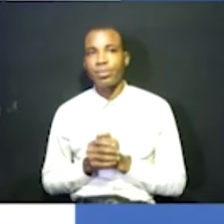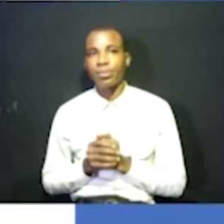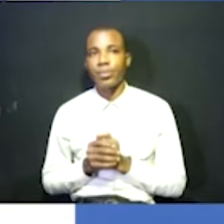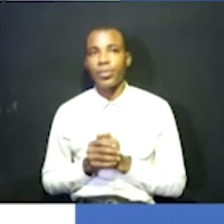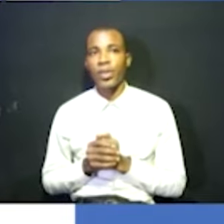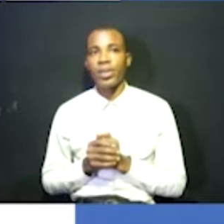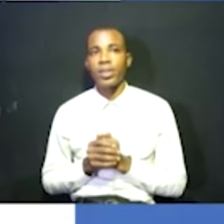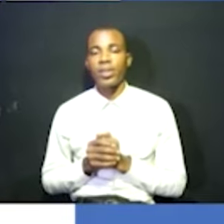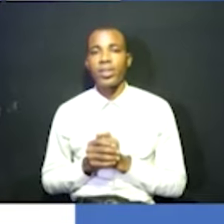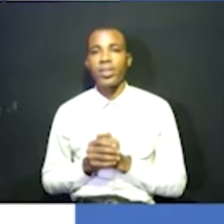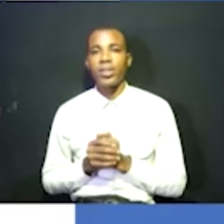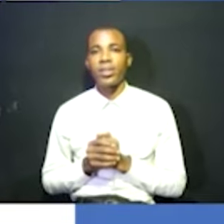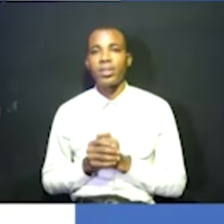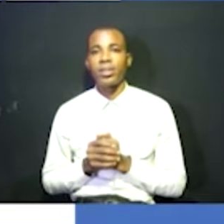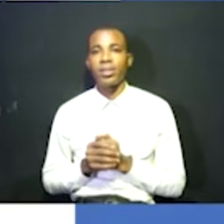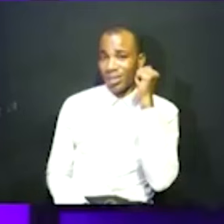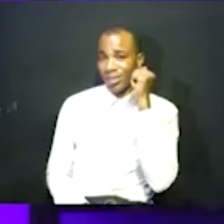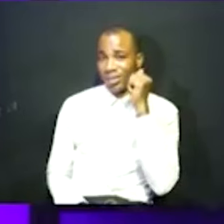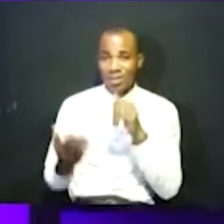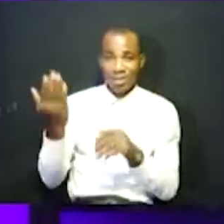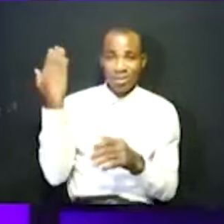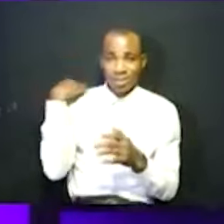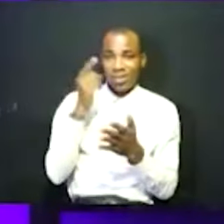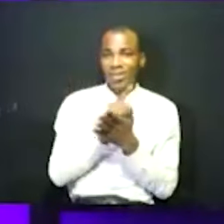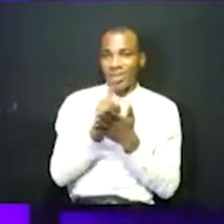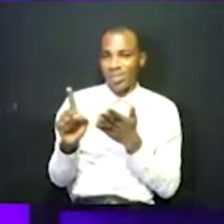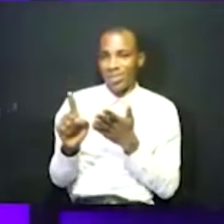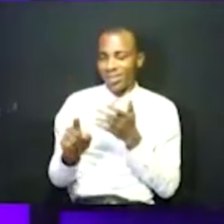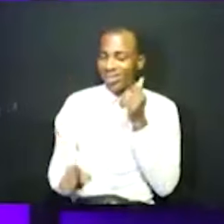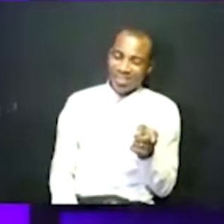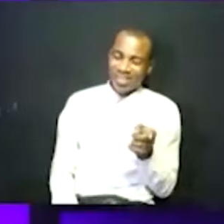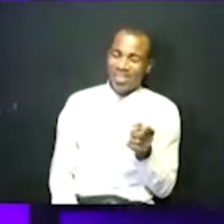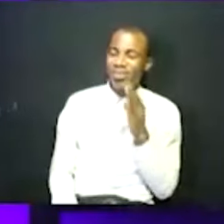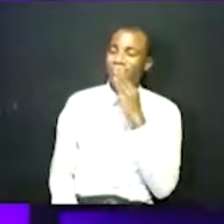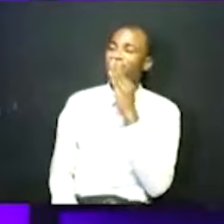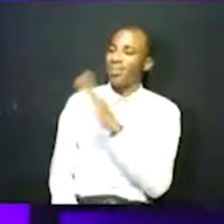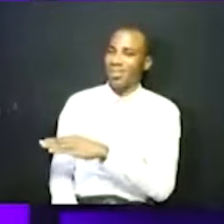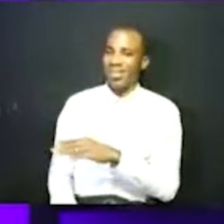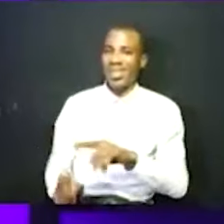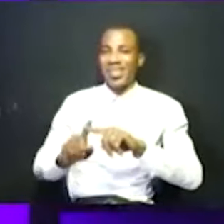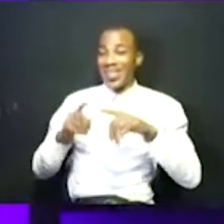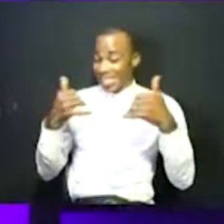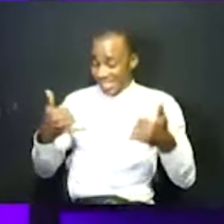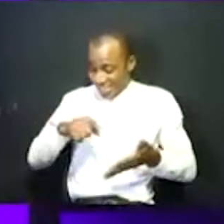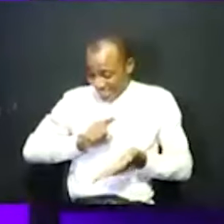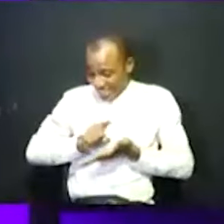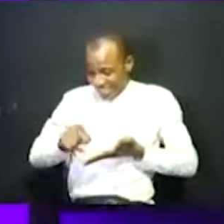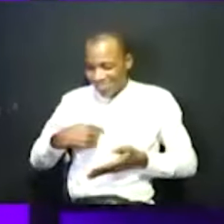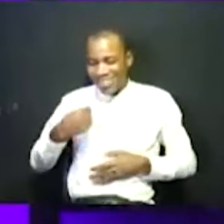So last week, this lady was a bad girl. But this week, she's becoming my friend.